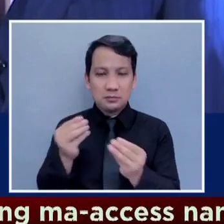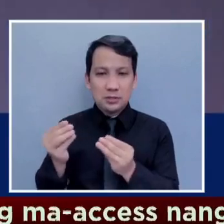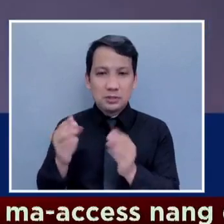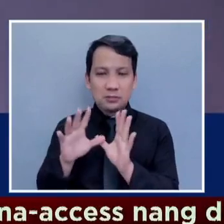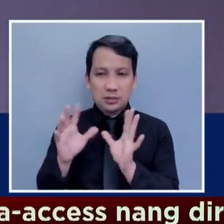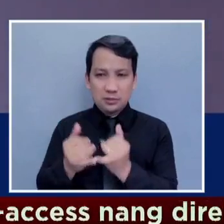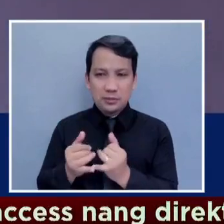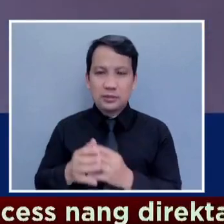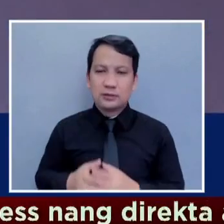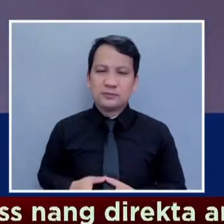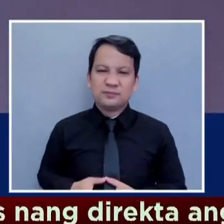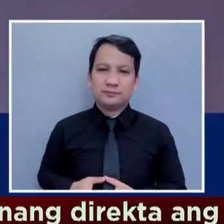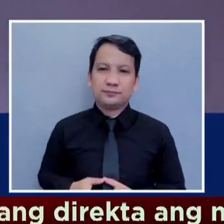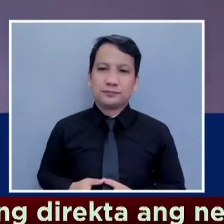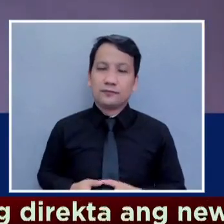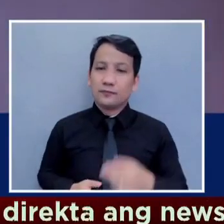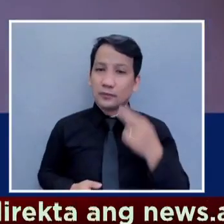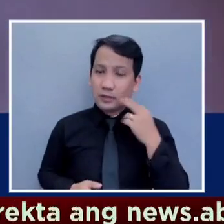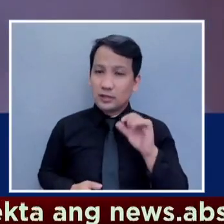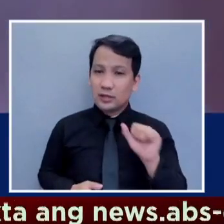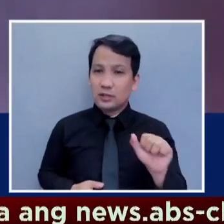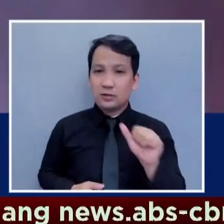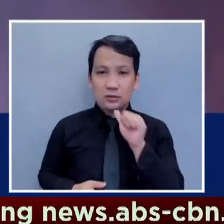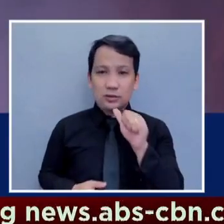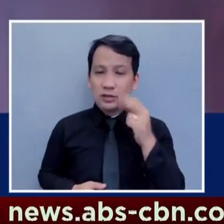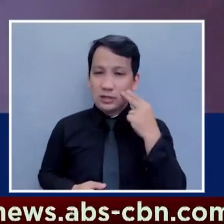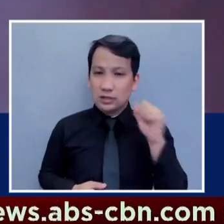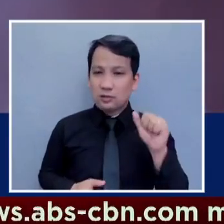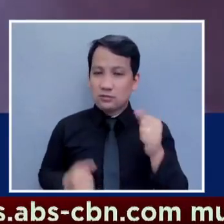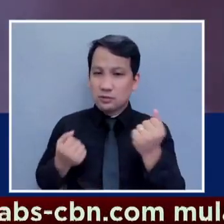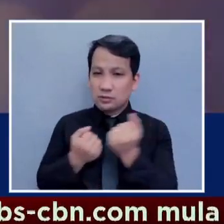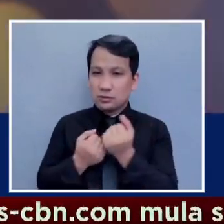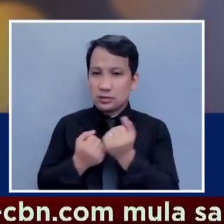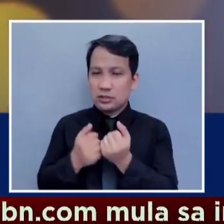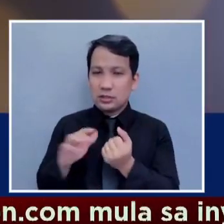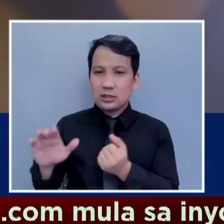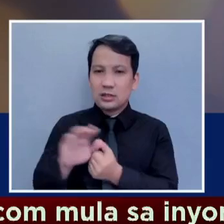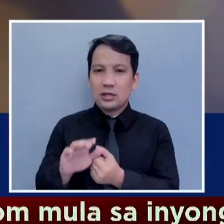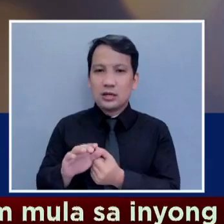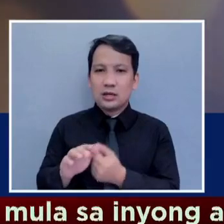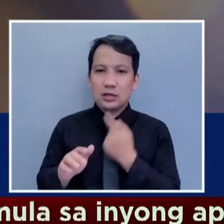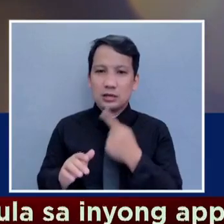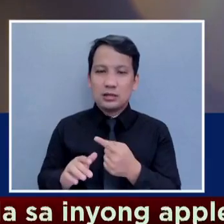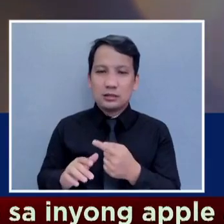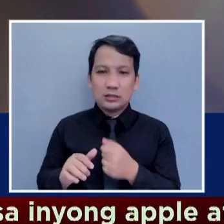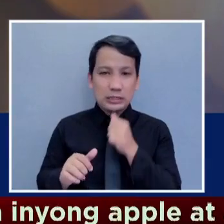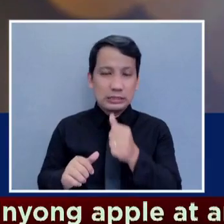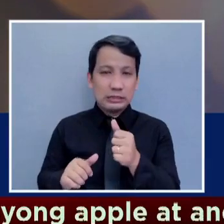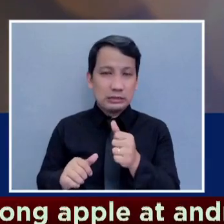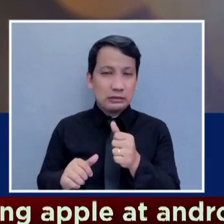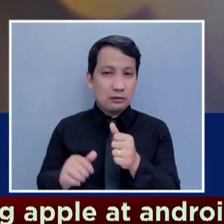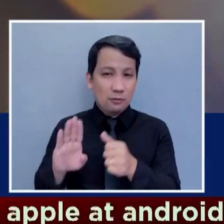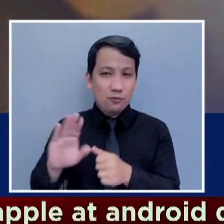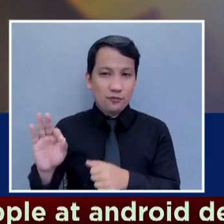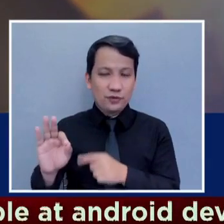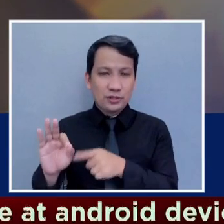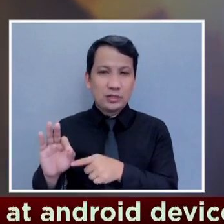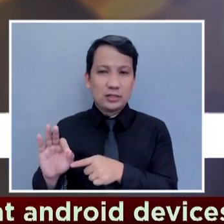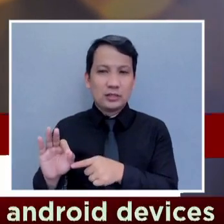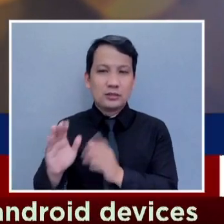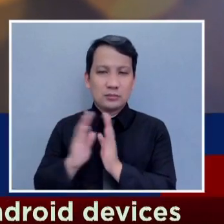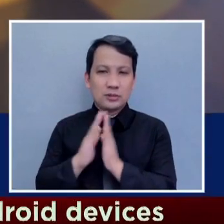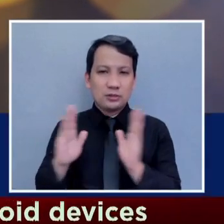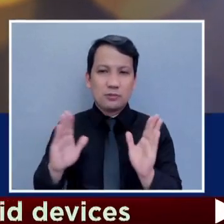sila. Mapa-Hollywood man o hindi, full support sa kanyang karera ang non-showbiz boyfriend. He's very,